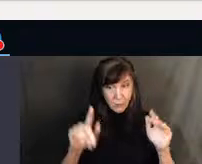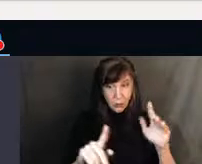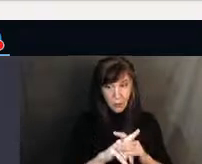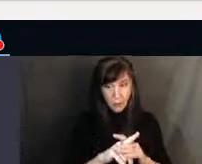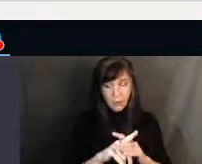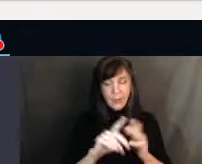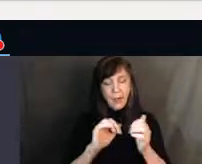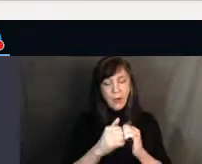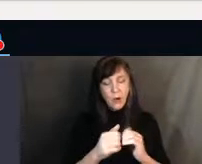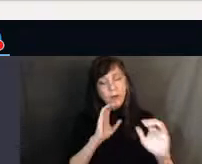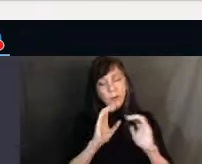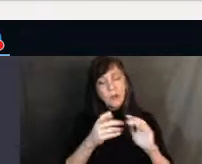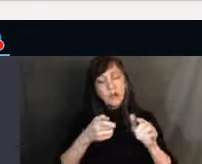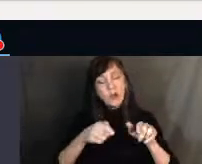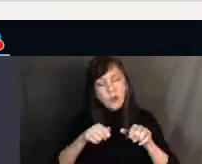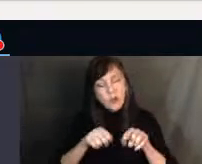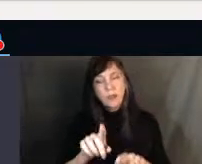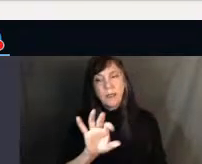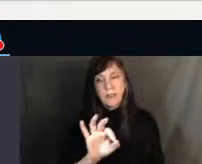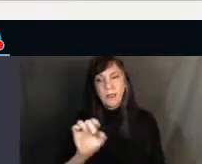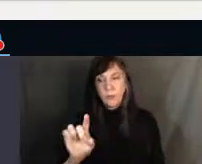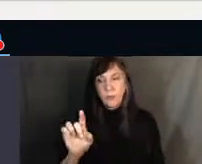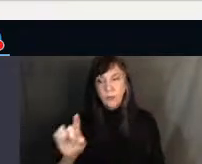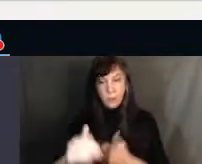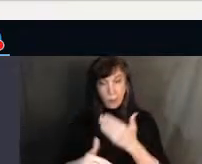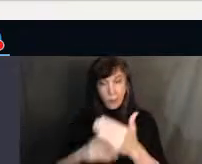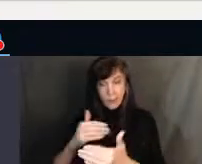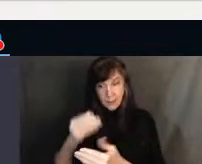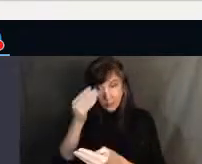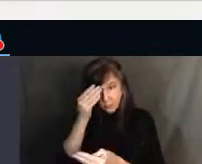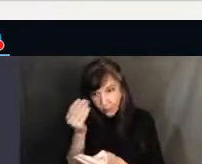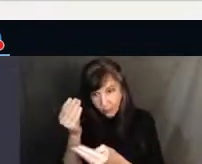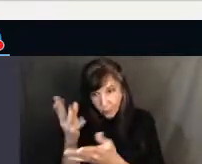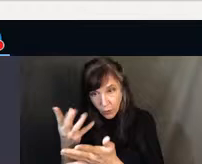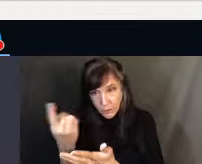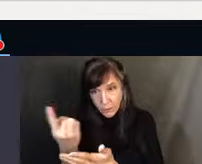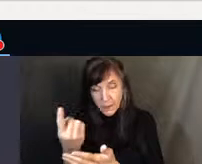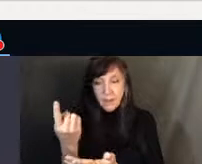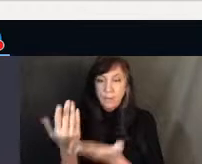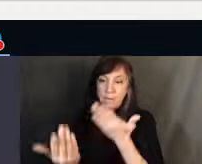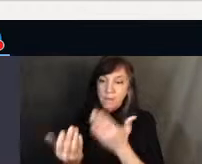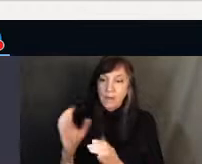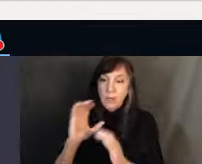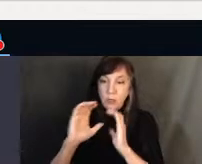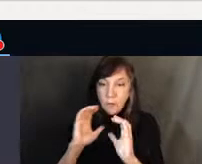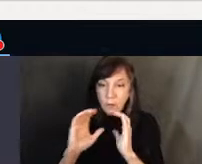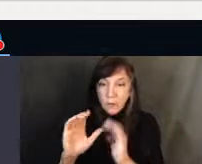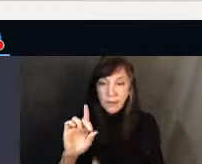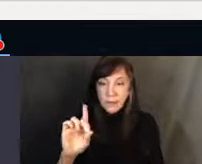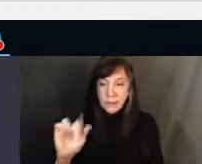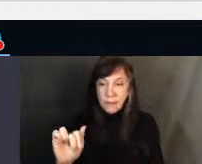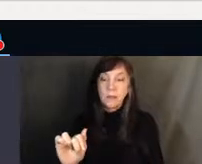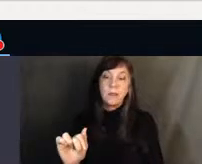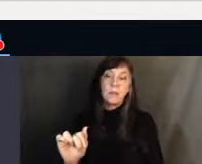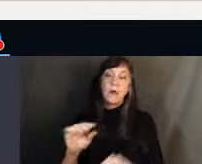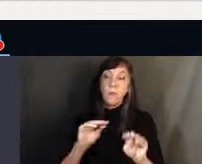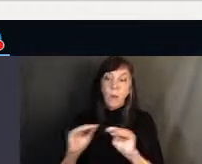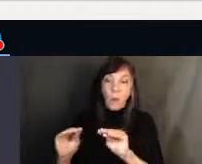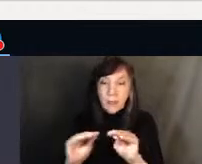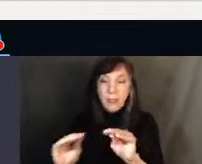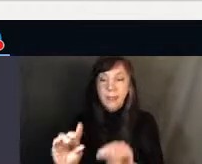911 process and tag it to let someone know that there may be someone with a communication or mobility-based disability or hidden disability